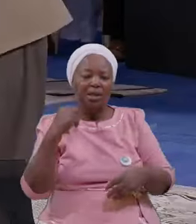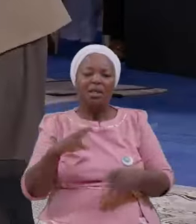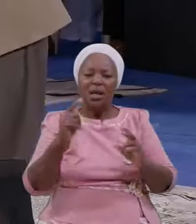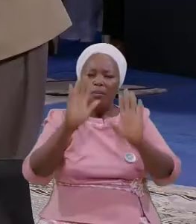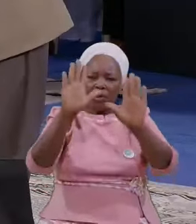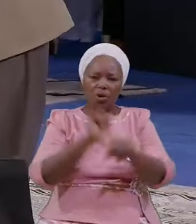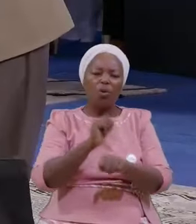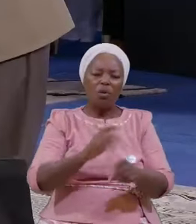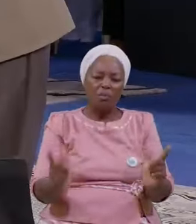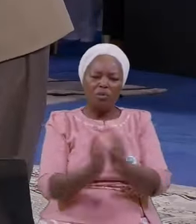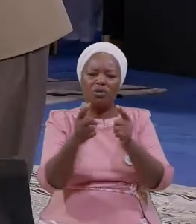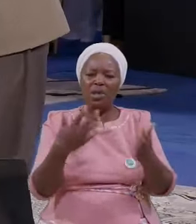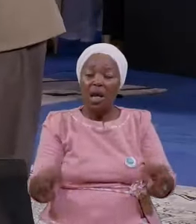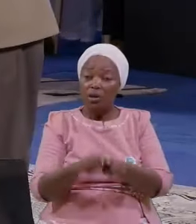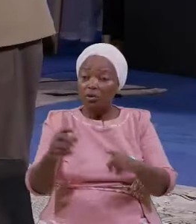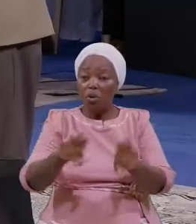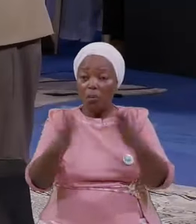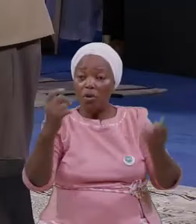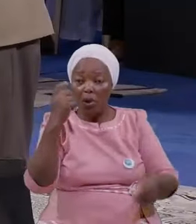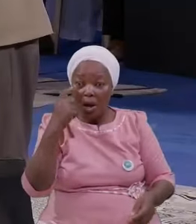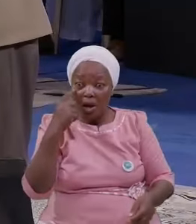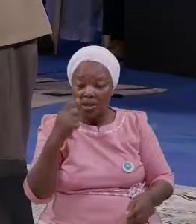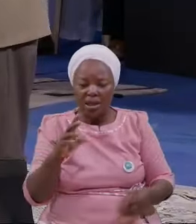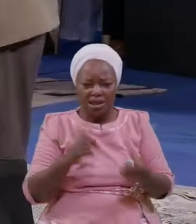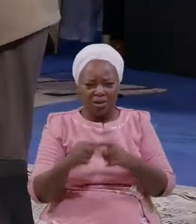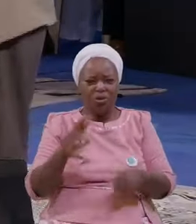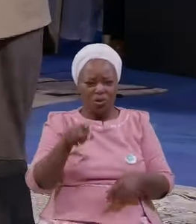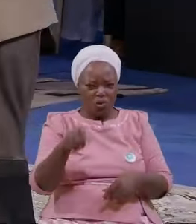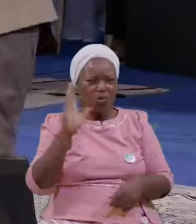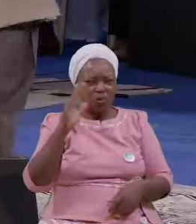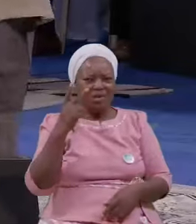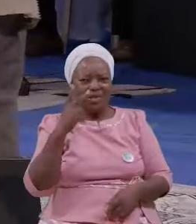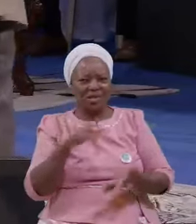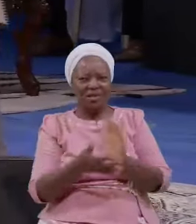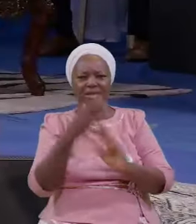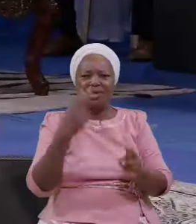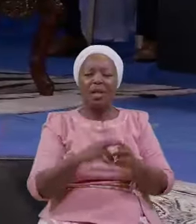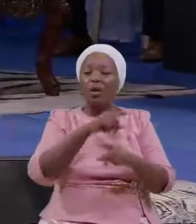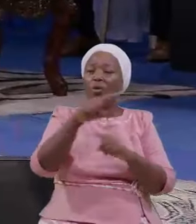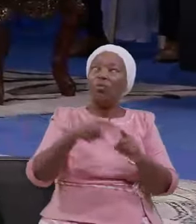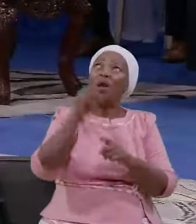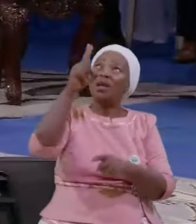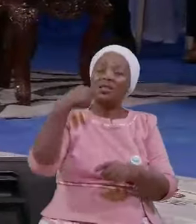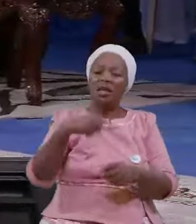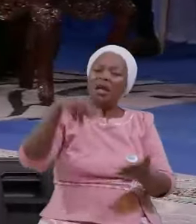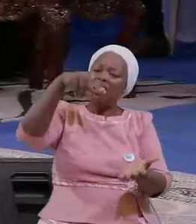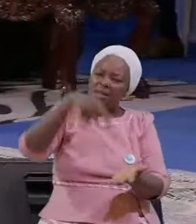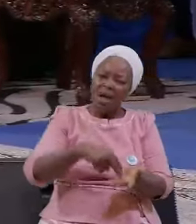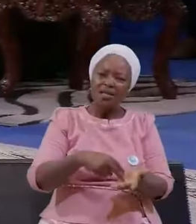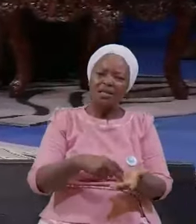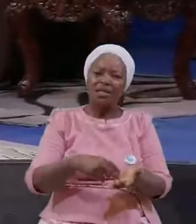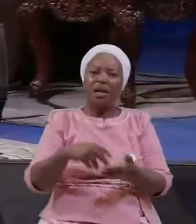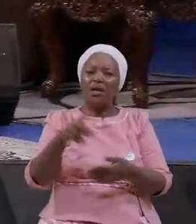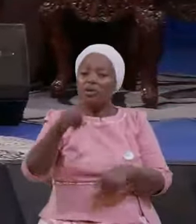you open your eyes, and you will see. When it says, rise, you couldn't do that